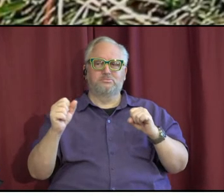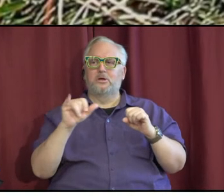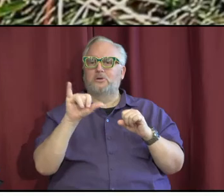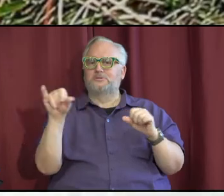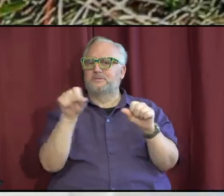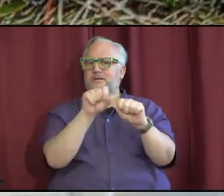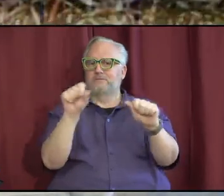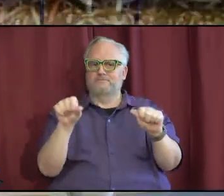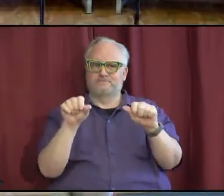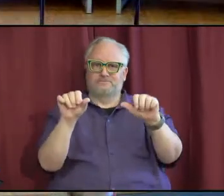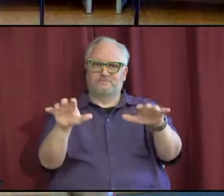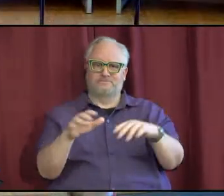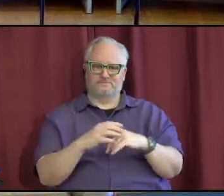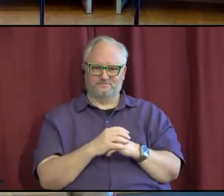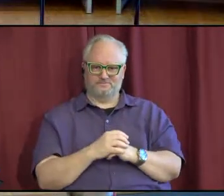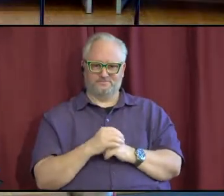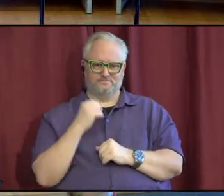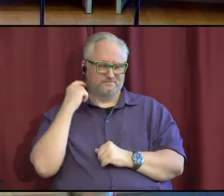magical.